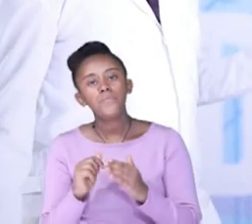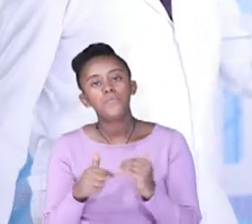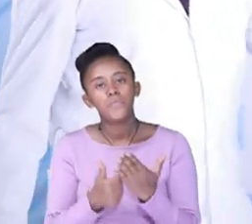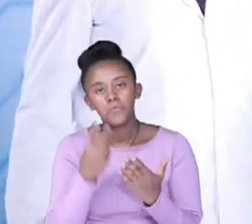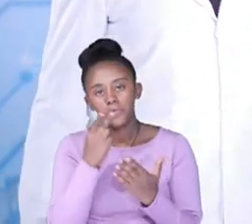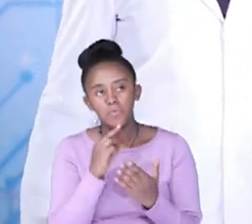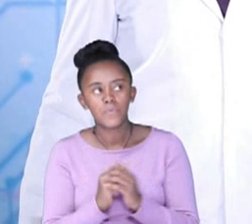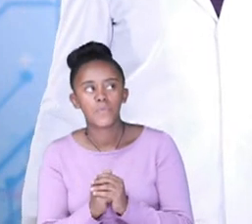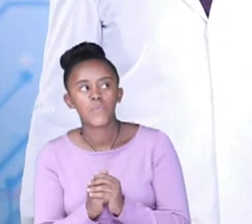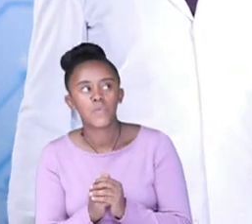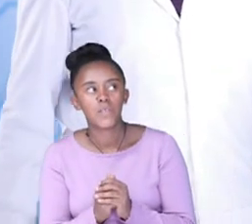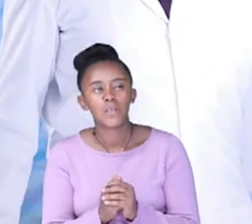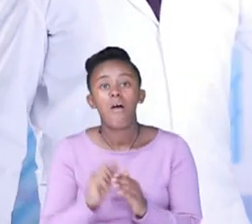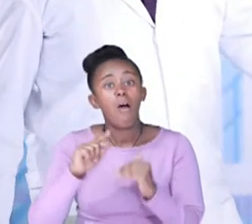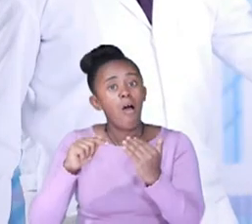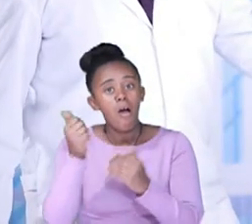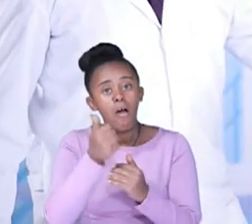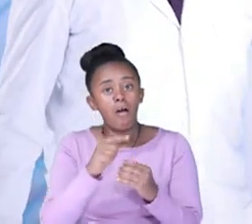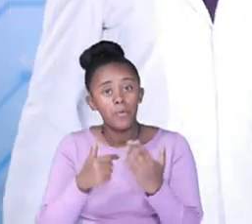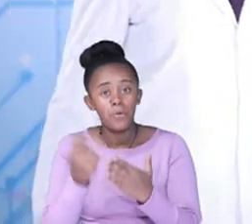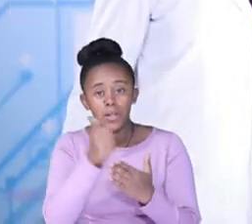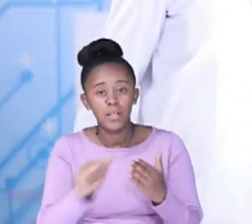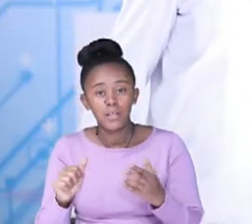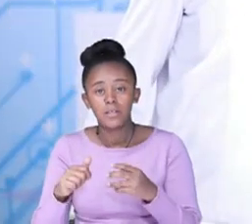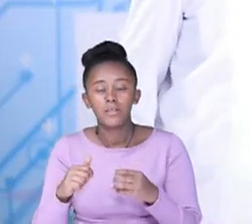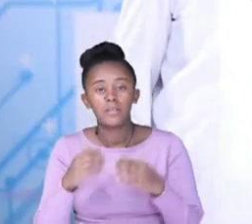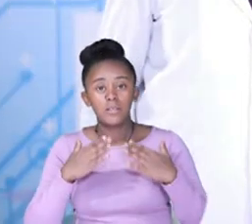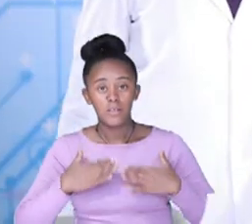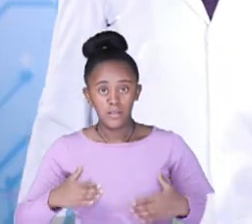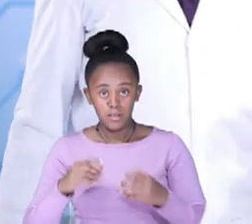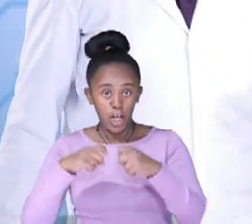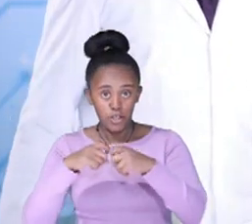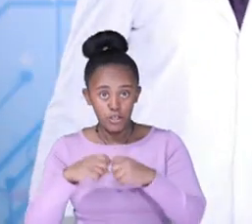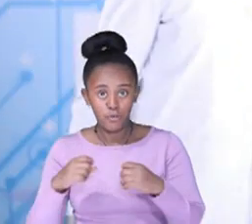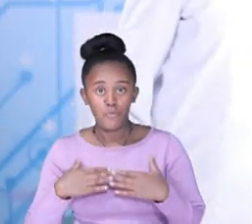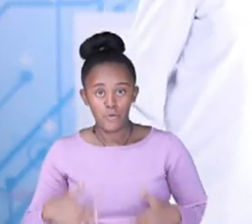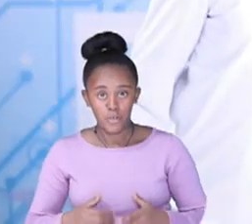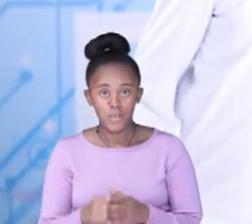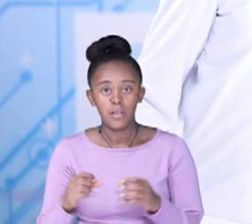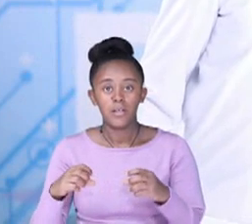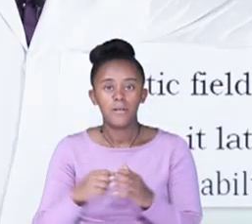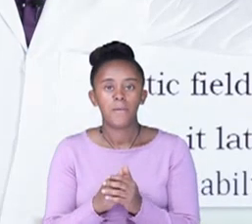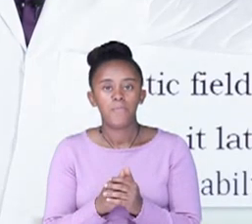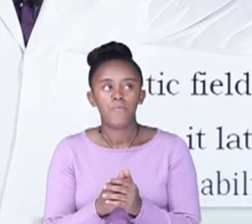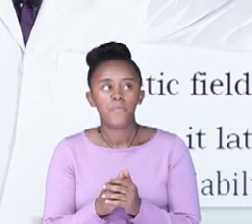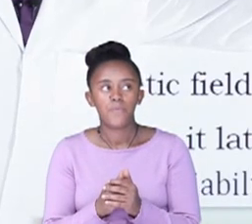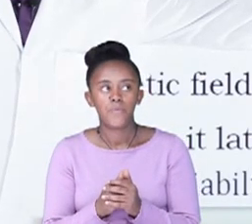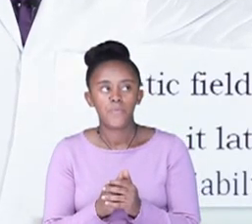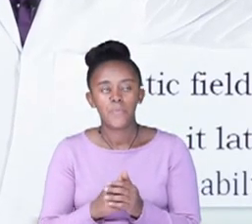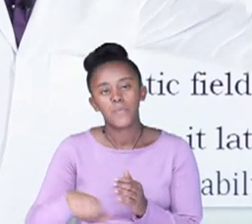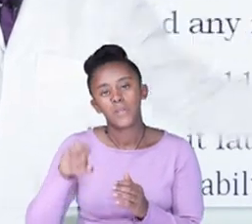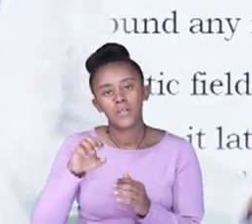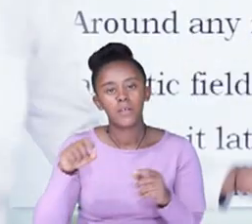take here, around any charged body, there is what? Electric field. And that electric field can be given as E is equals to 1